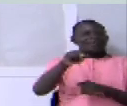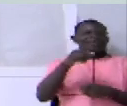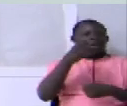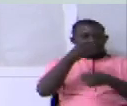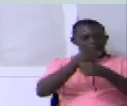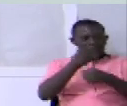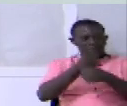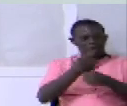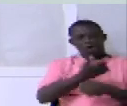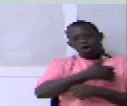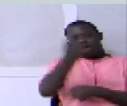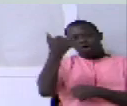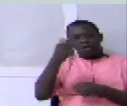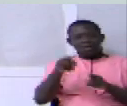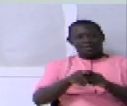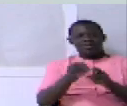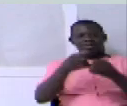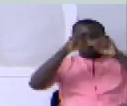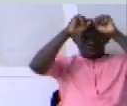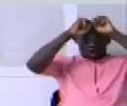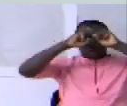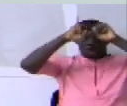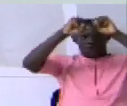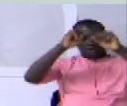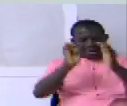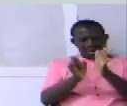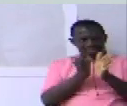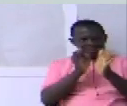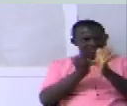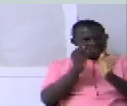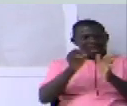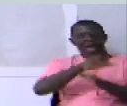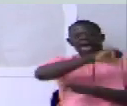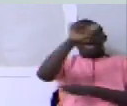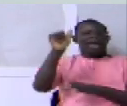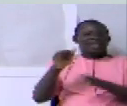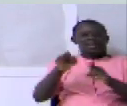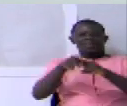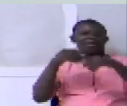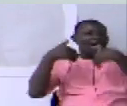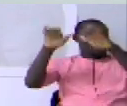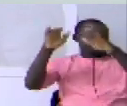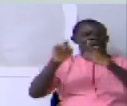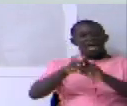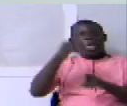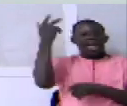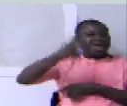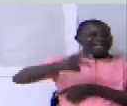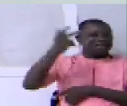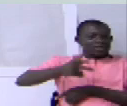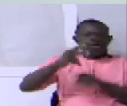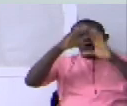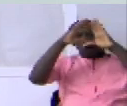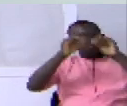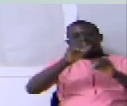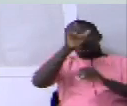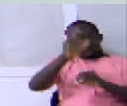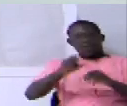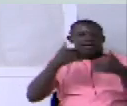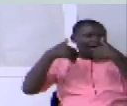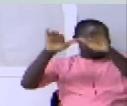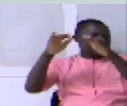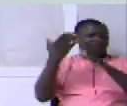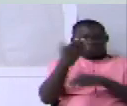warranted some state investigations and the dismissal of 18 officers. Me ya